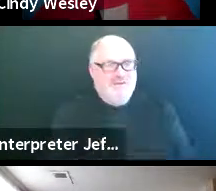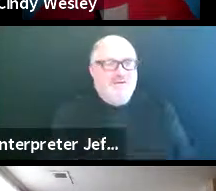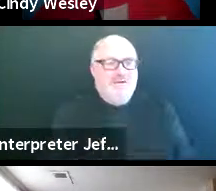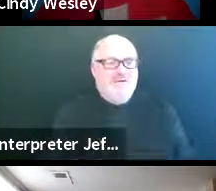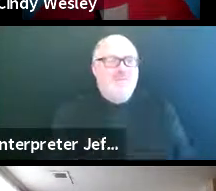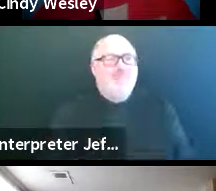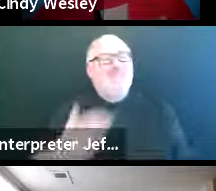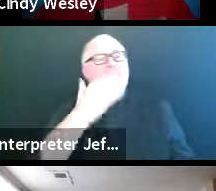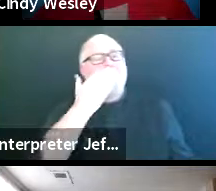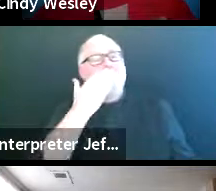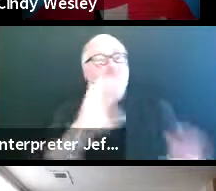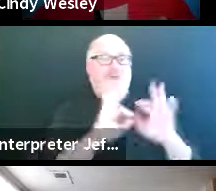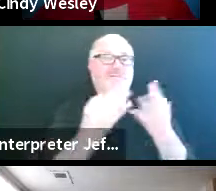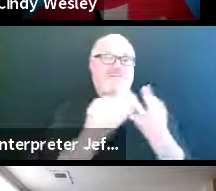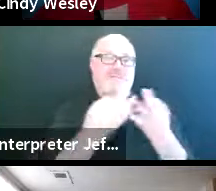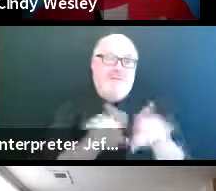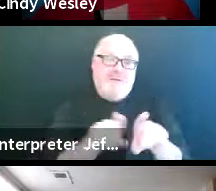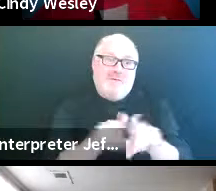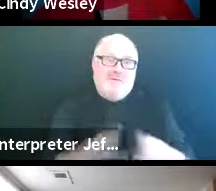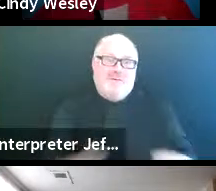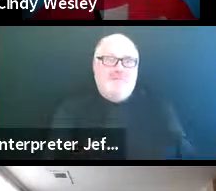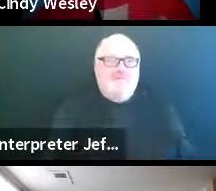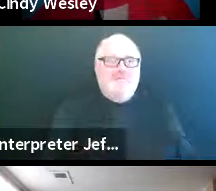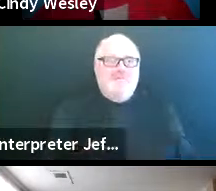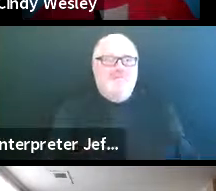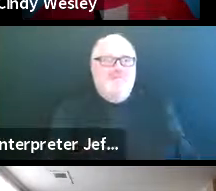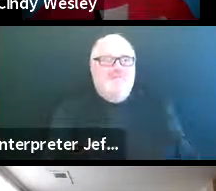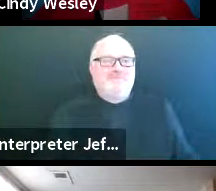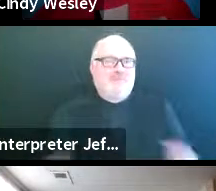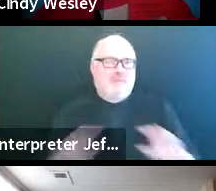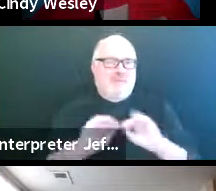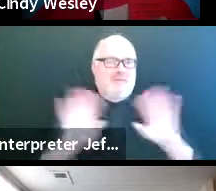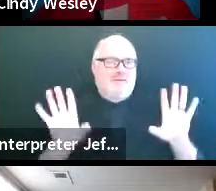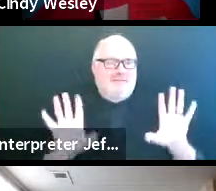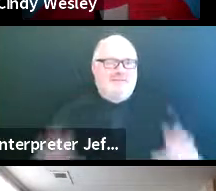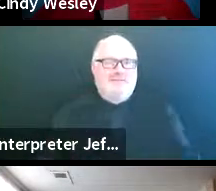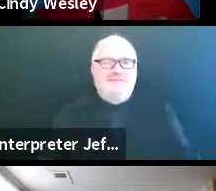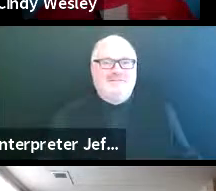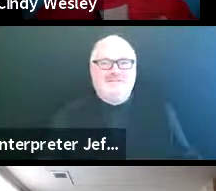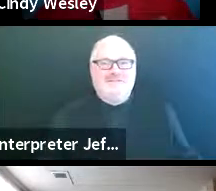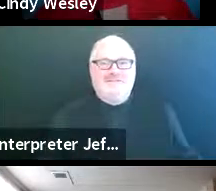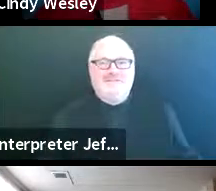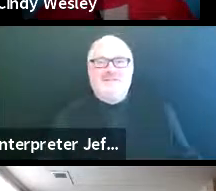And thanks to my family, obviously.